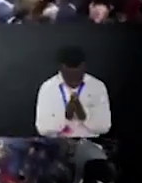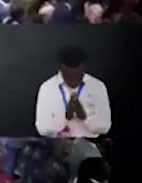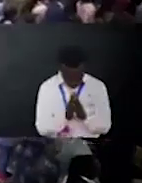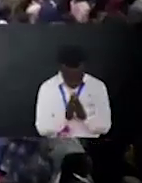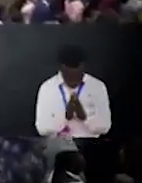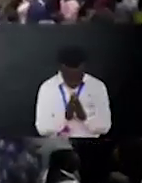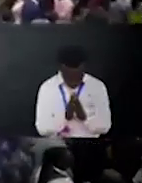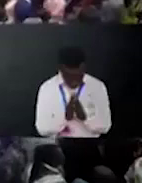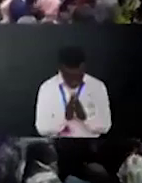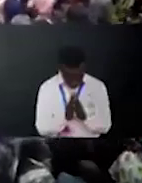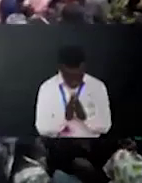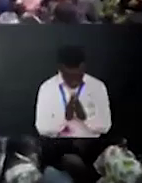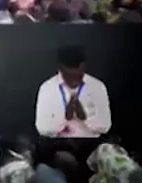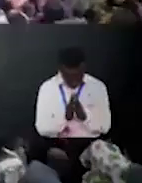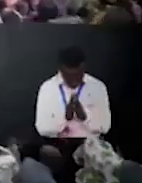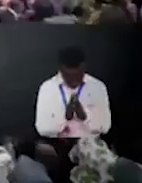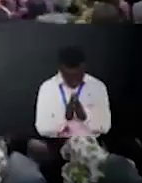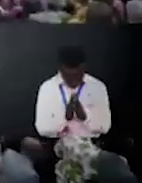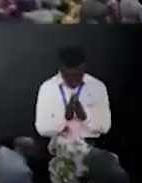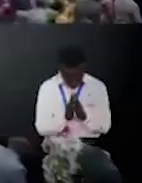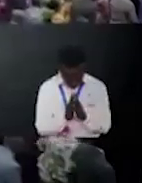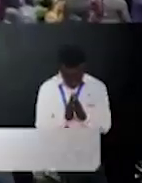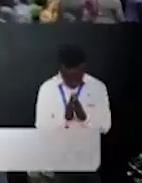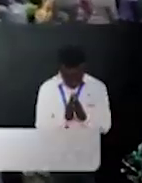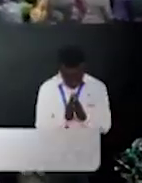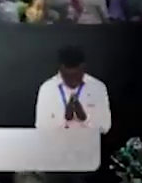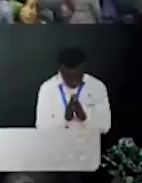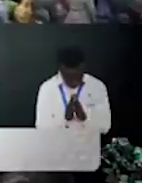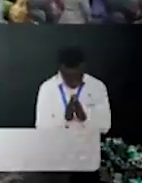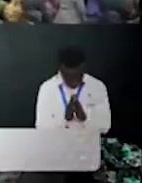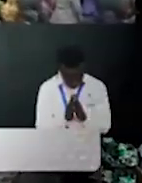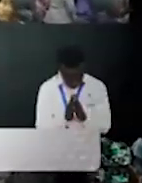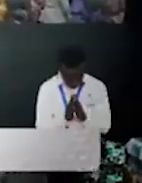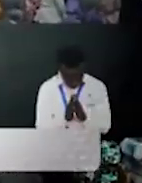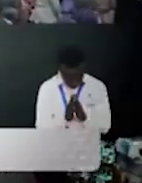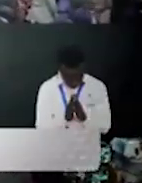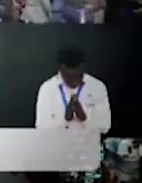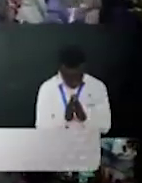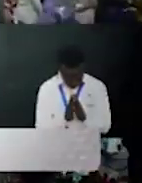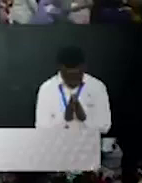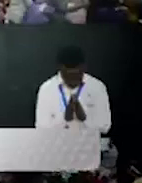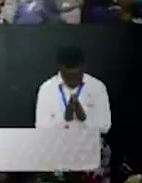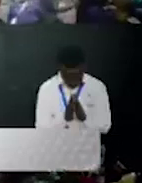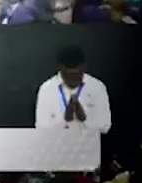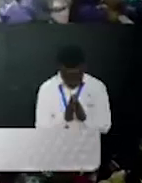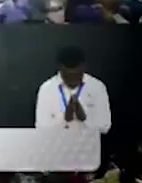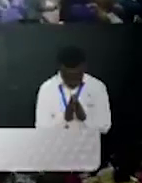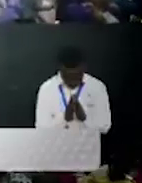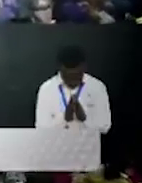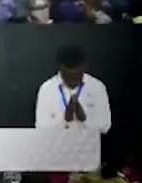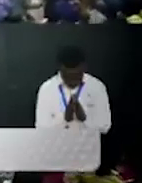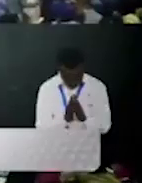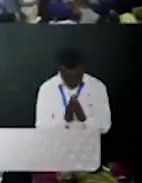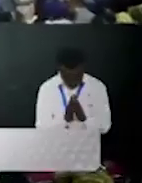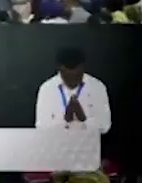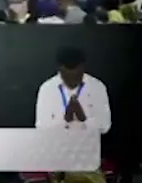masukata yanda la la la la la ba. Apondo lo lo lo lo lo lo lo bo siande. Kapo sata yanda la la la la la